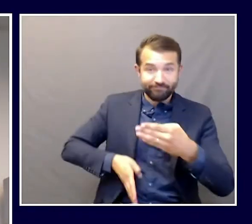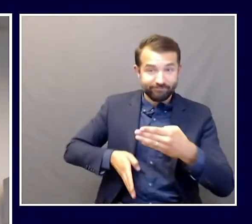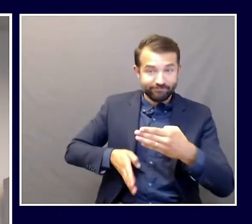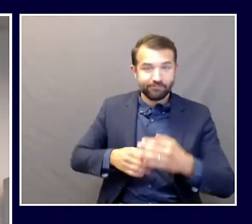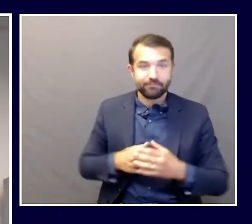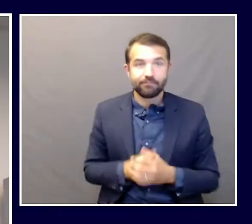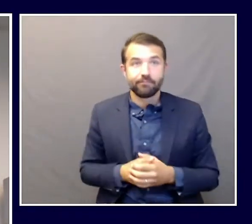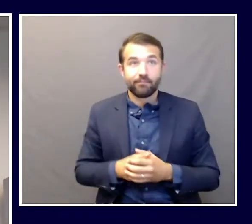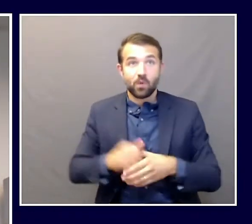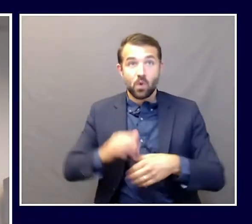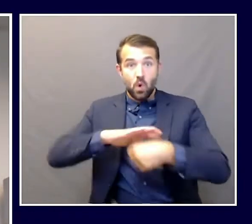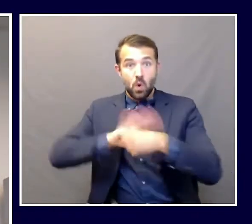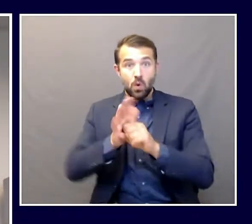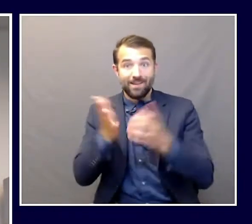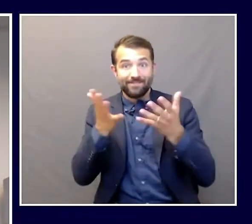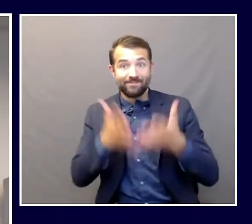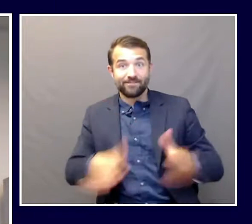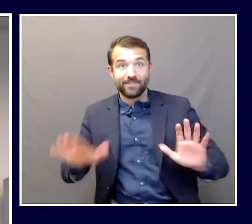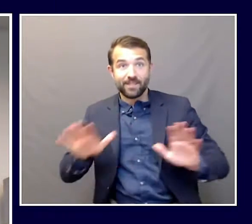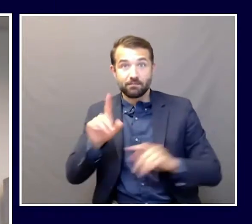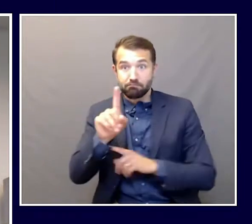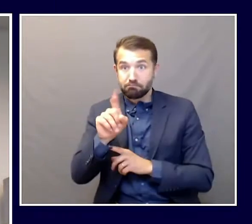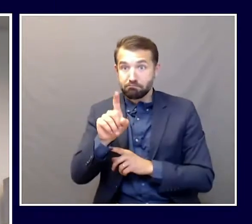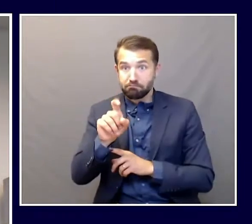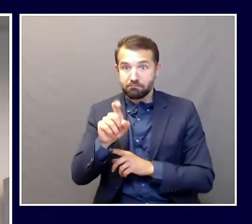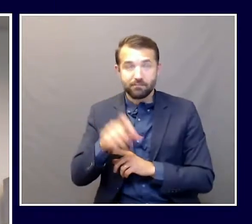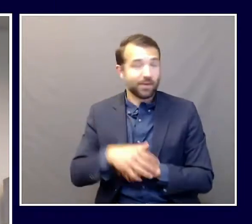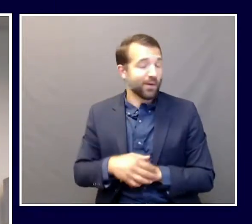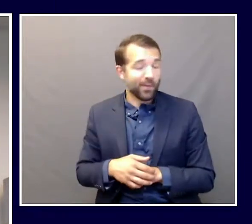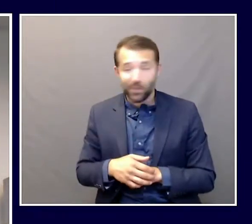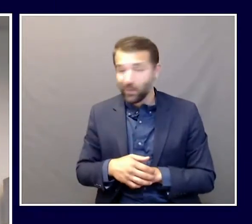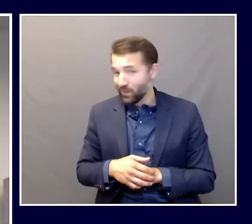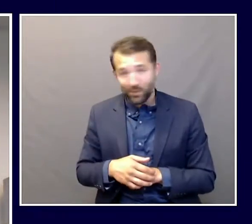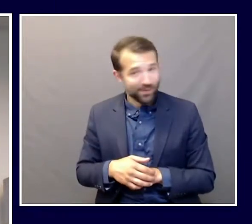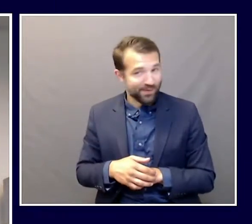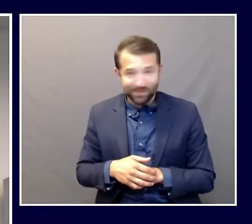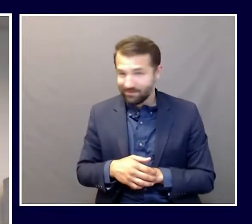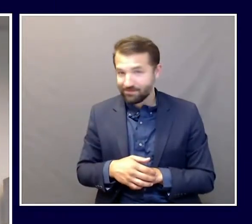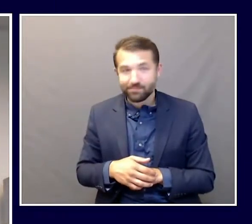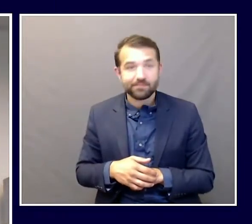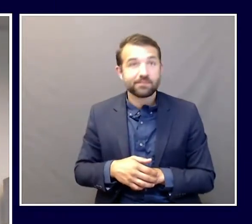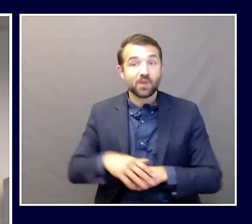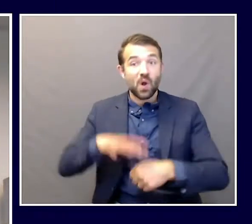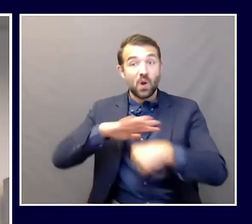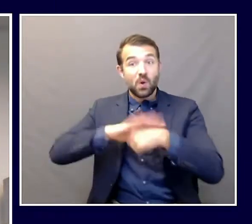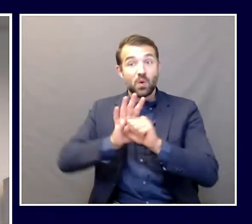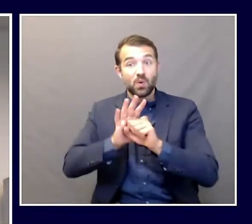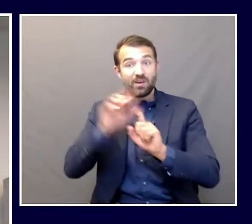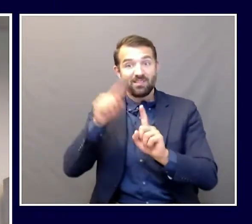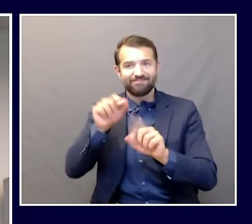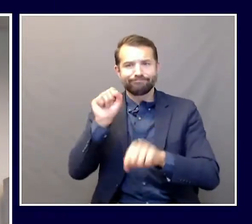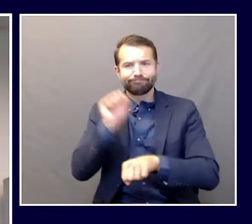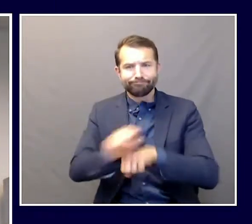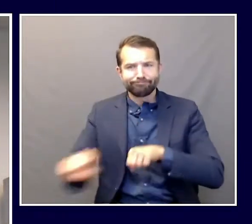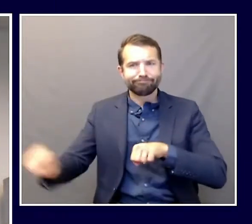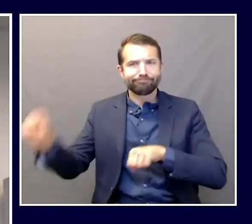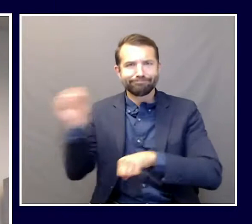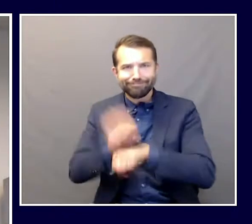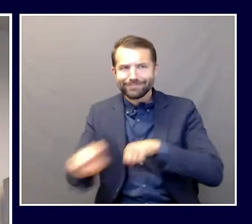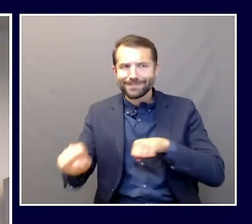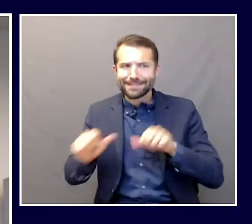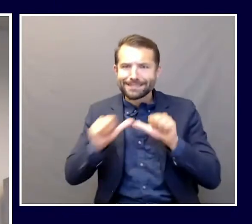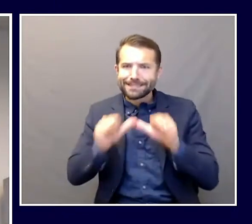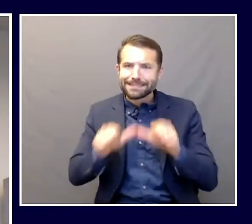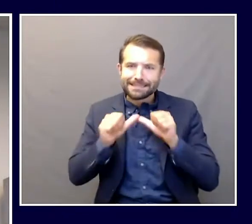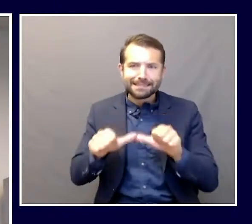passed. Our COVID-19 work has and will continue. We're still going to be focused on